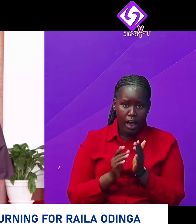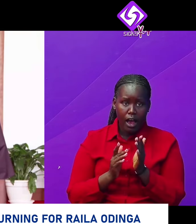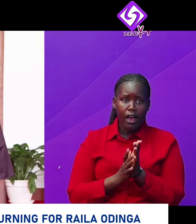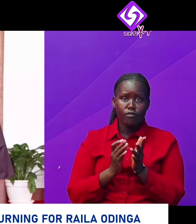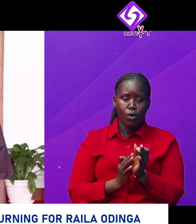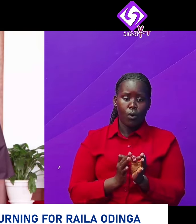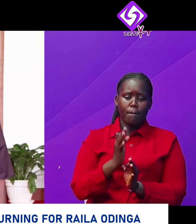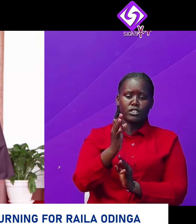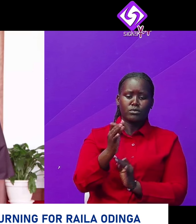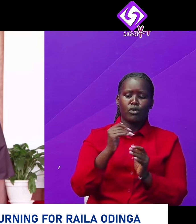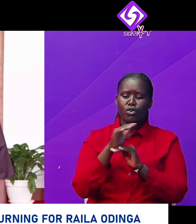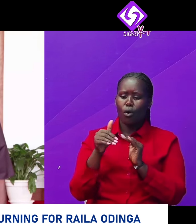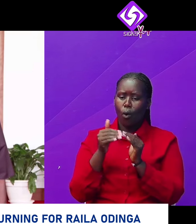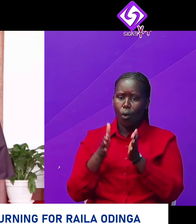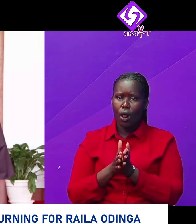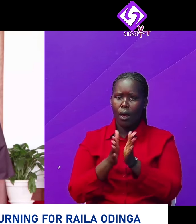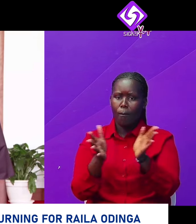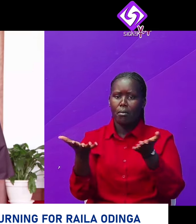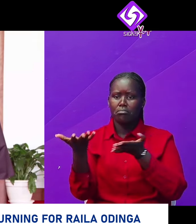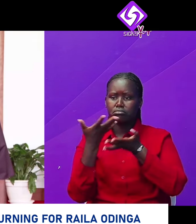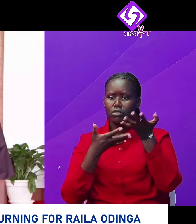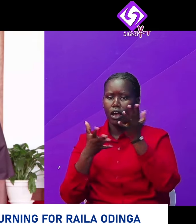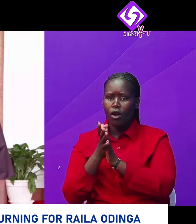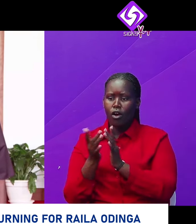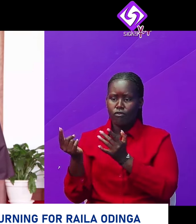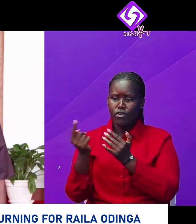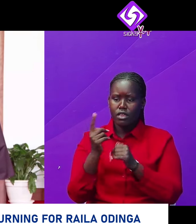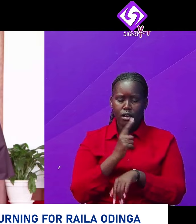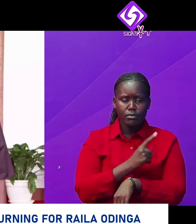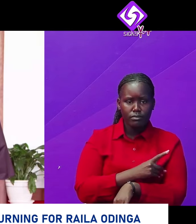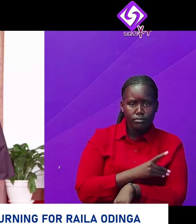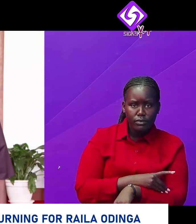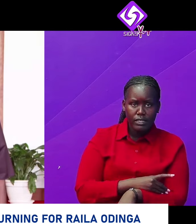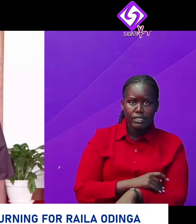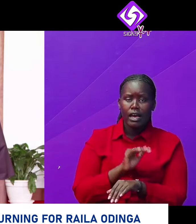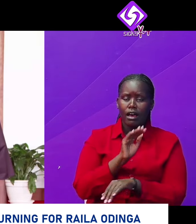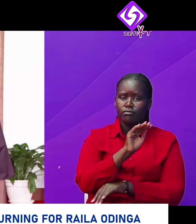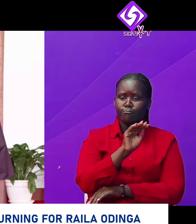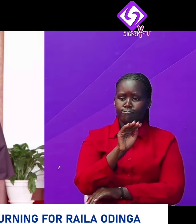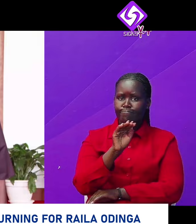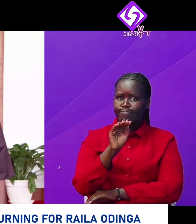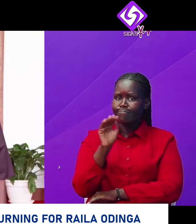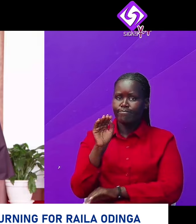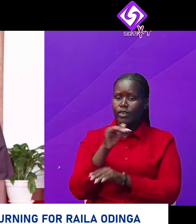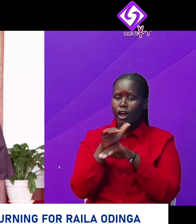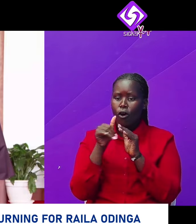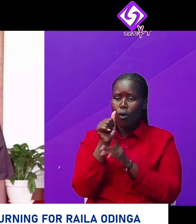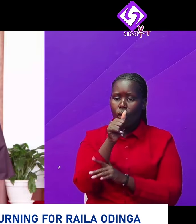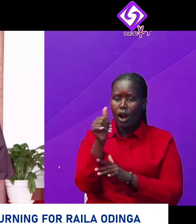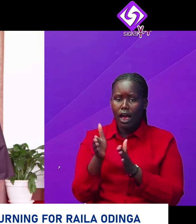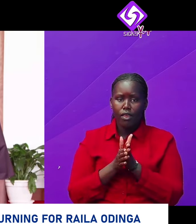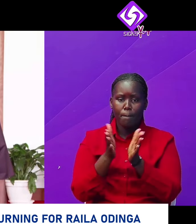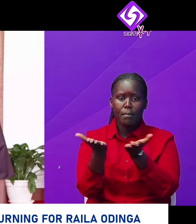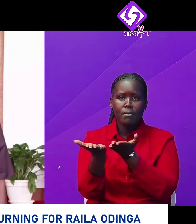my public engagements for the coming days, and I ask all other public servants